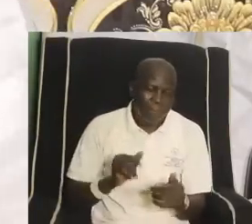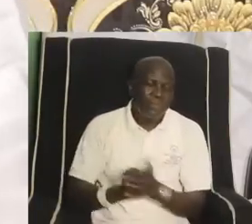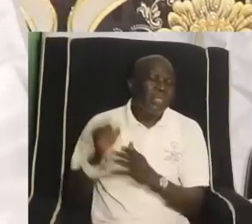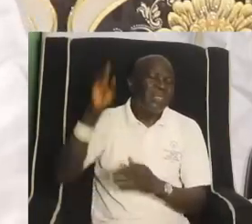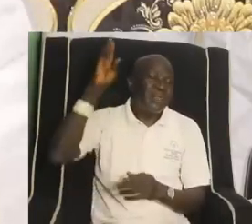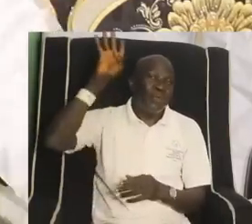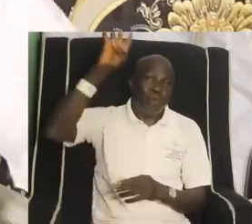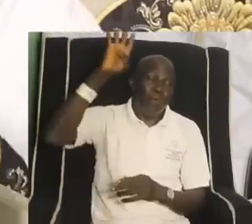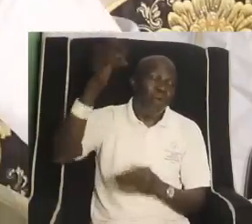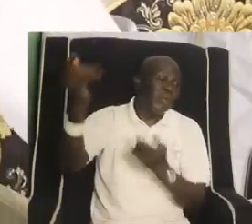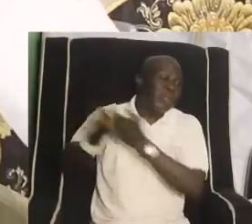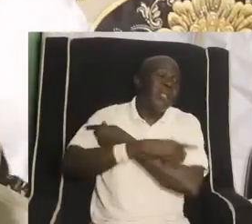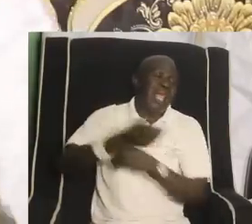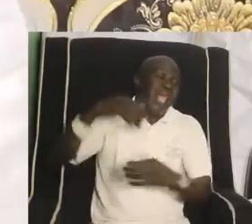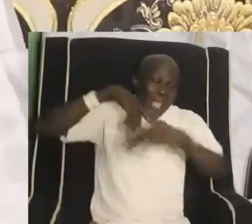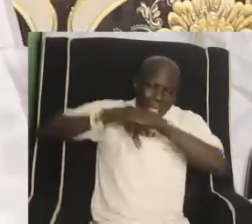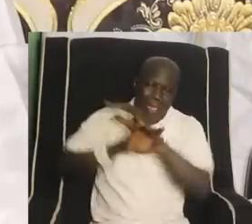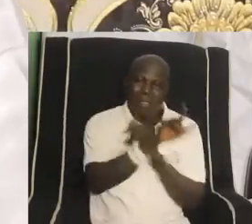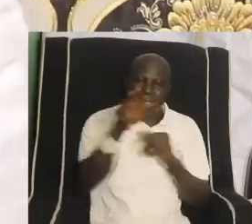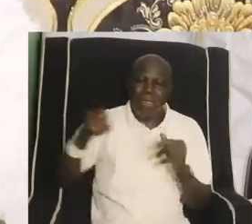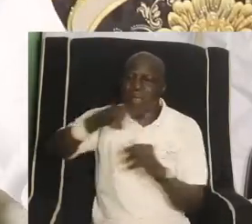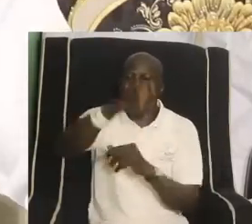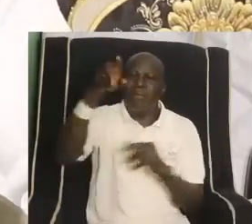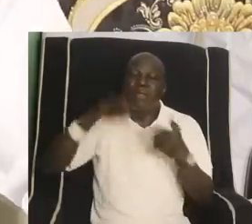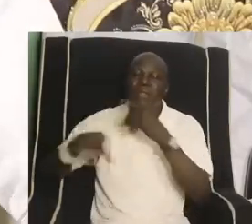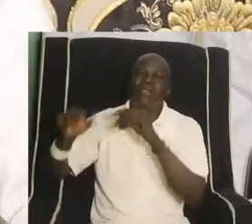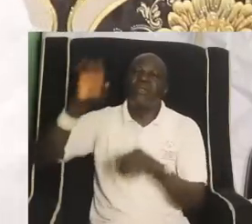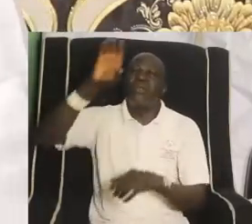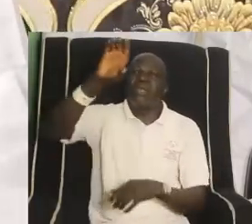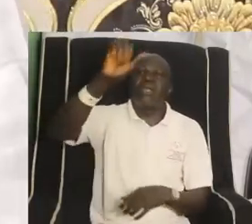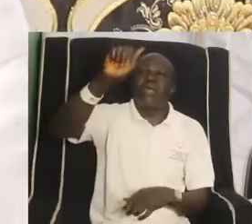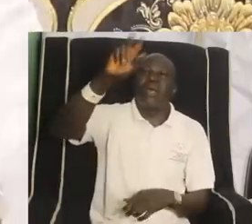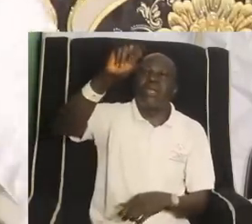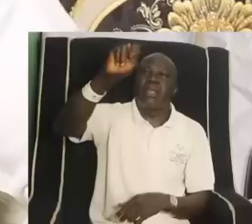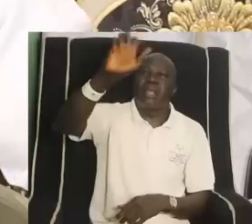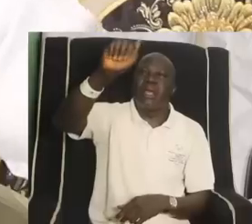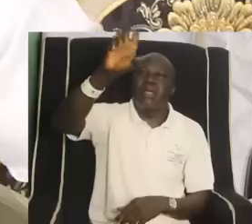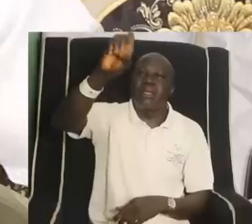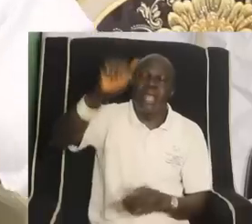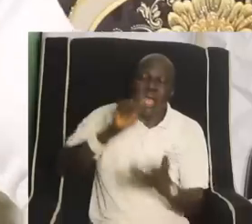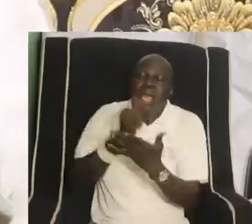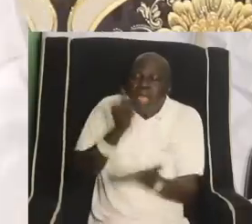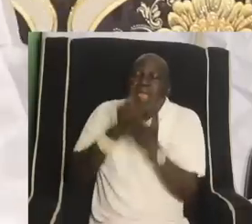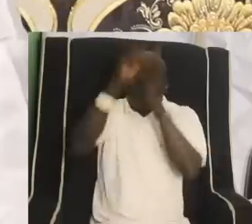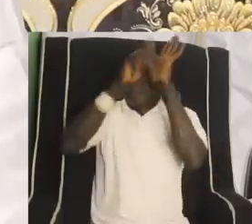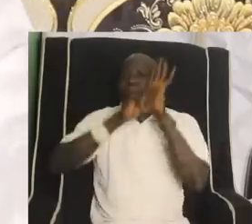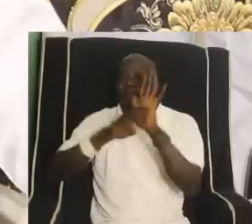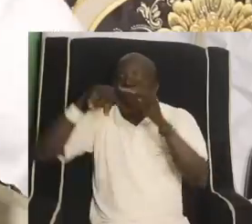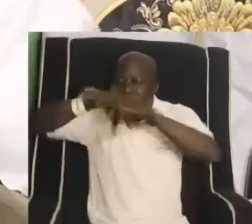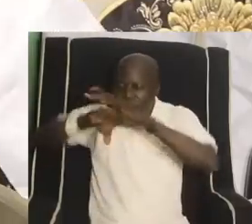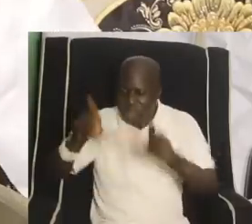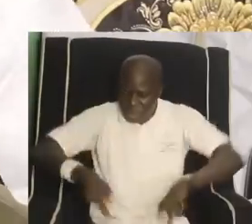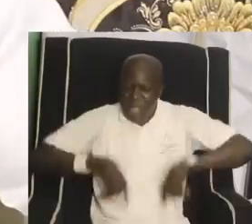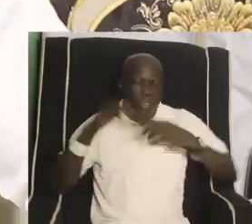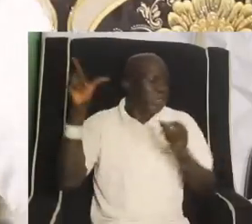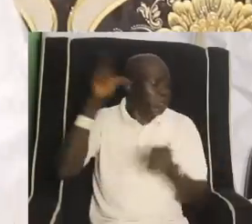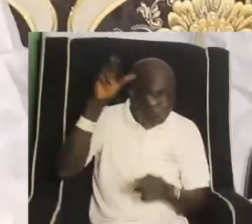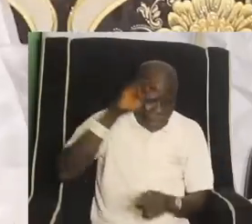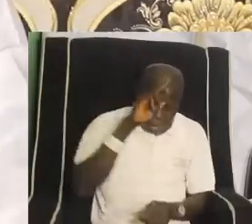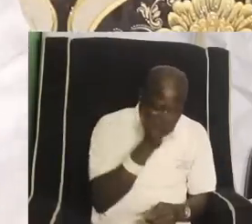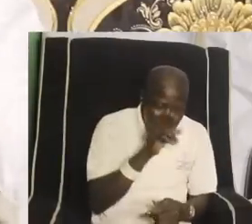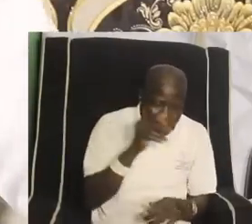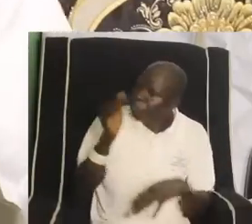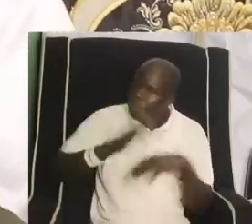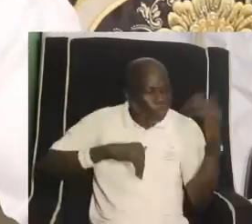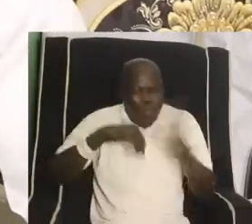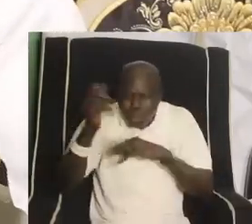ọ̀rọ̀. That's what we use with the oil. Tí a máa pín fún gbogbo ènìyàn. That will be given to everybody. O gbọ́dọ̀ wà ń bẹ̀. You must not be there. O mọ rí owó ìyanu. And not see the mighty name of God.